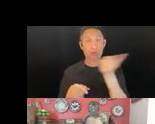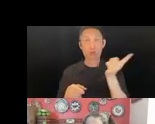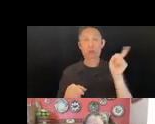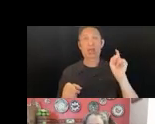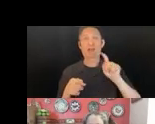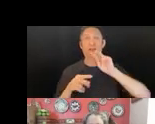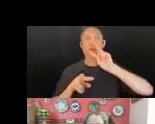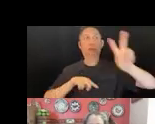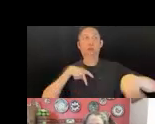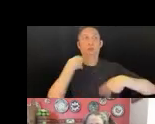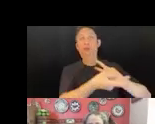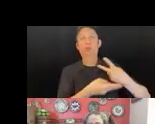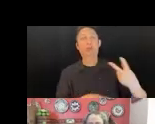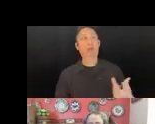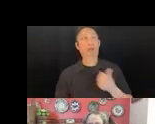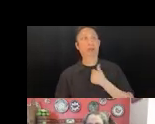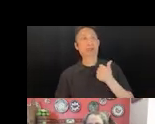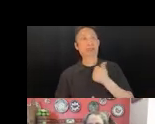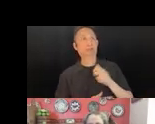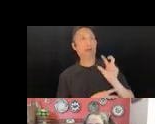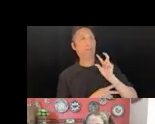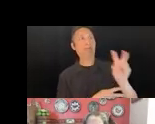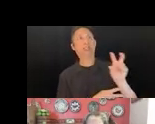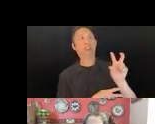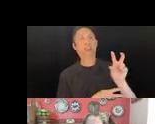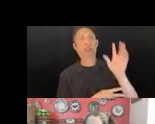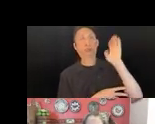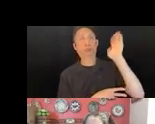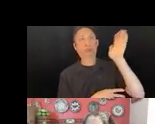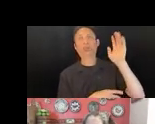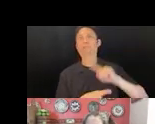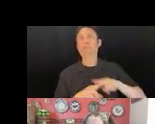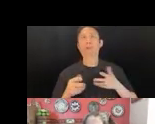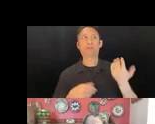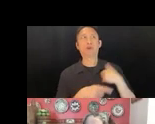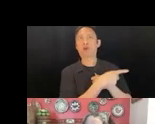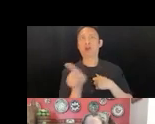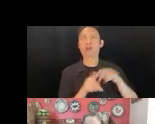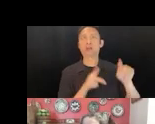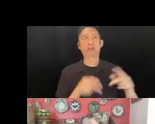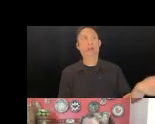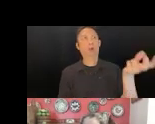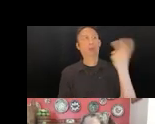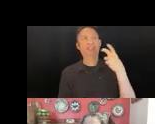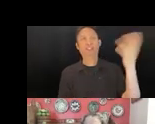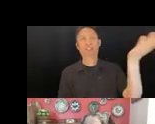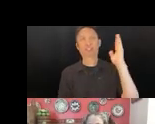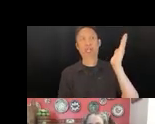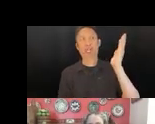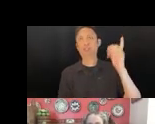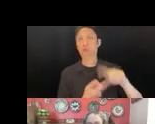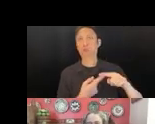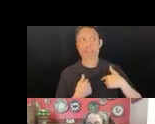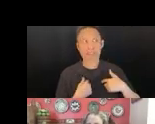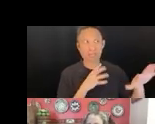you're pitching yourself to the people who used to pitch themselves to you. So awkward, right? So